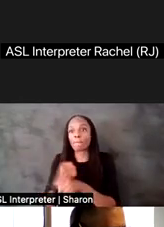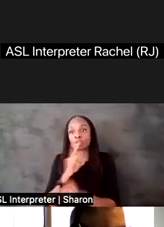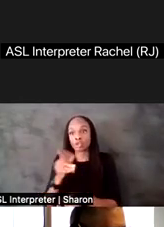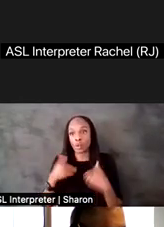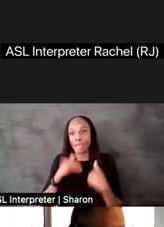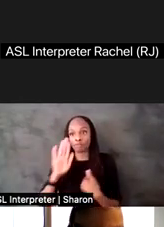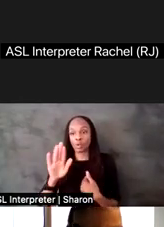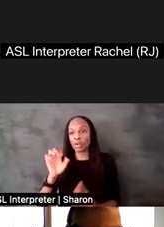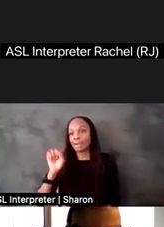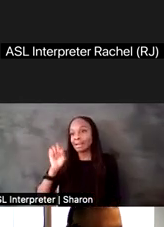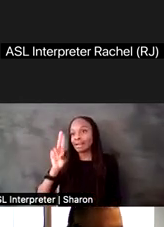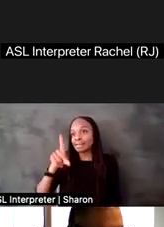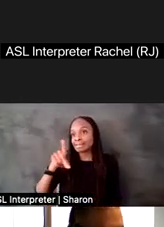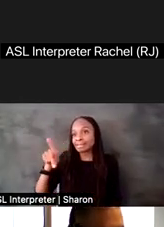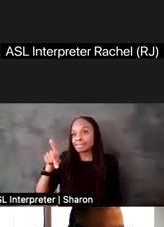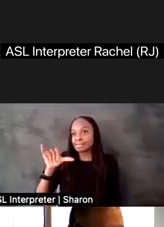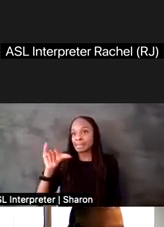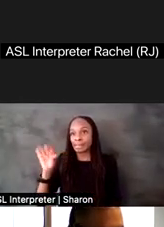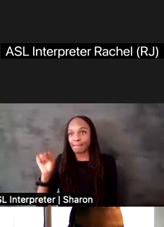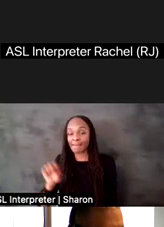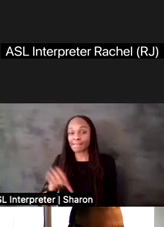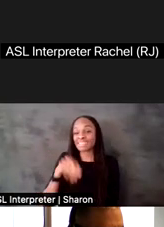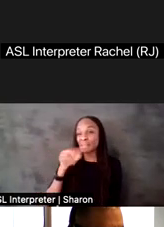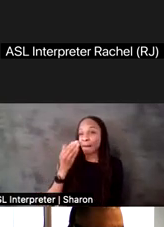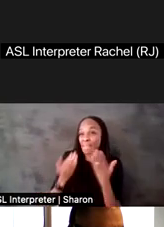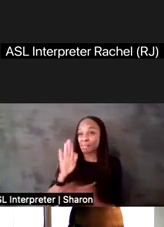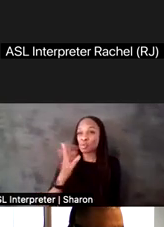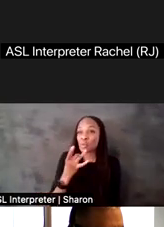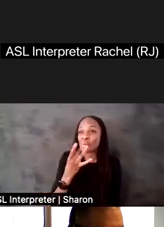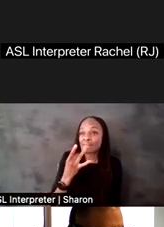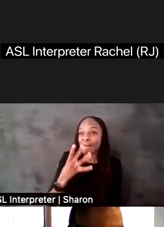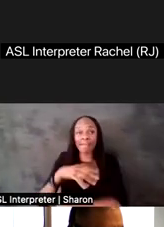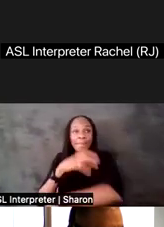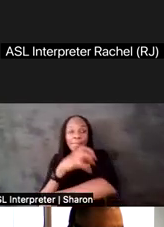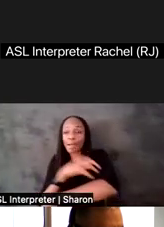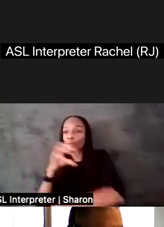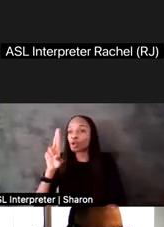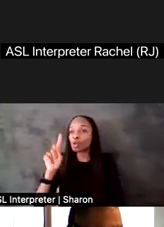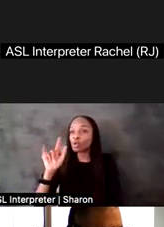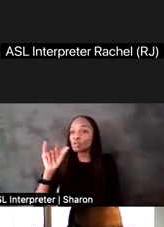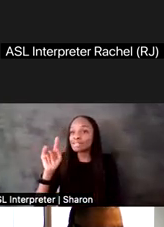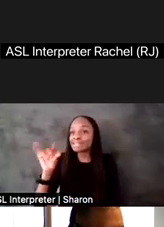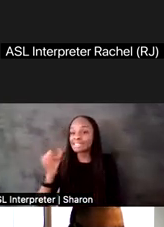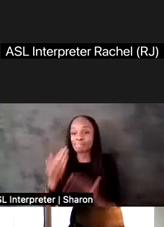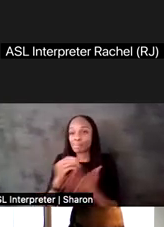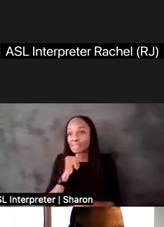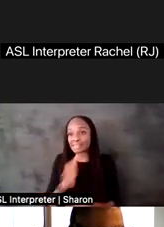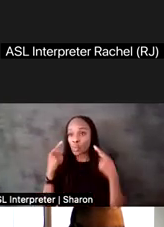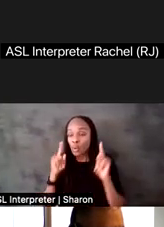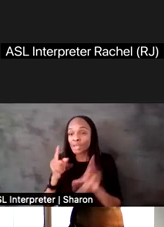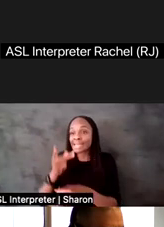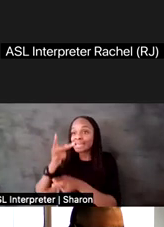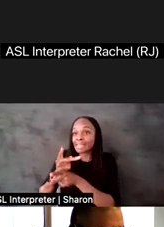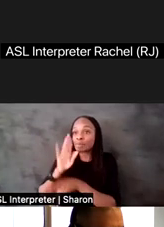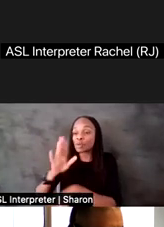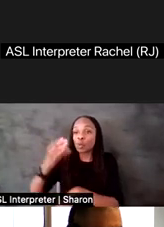that one, but utilities may not work. So what are your alternatives? Keeping your cell phones